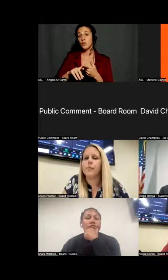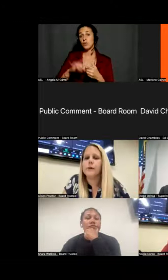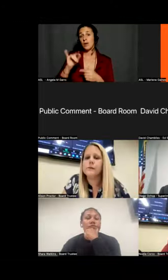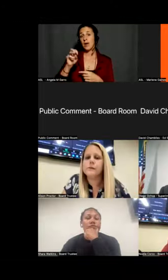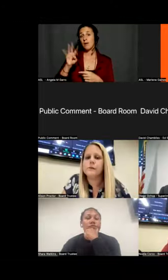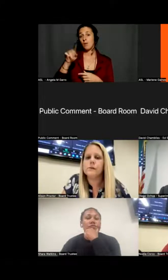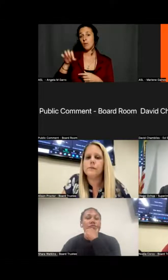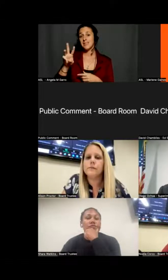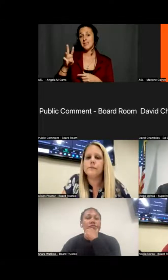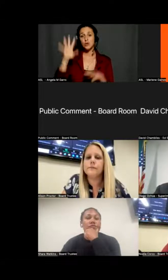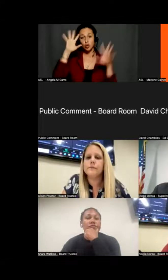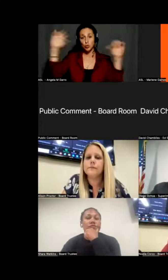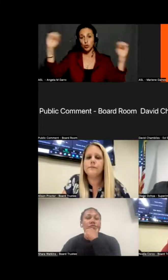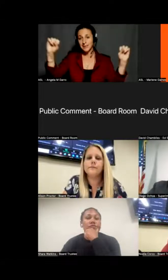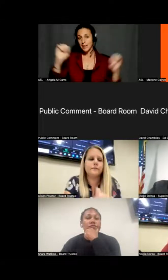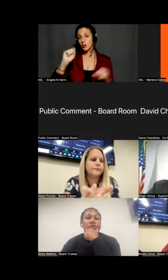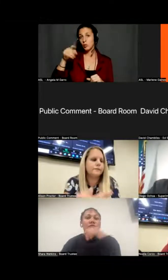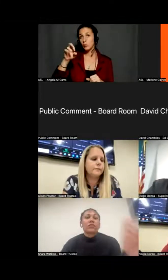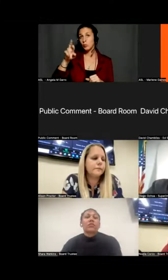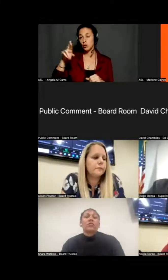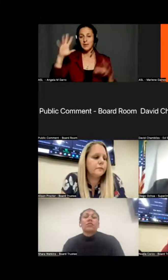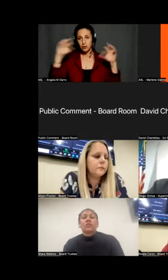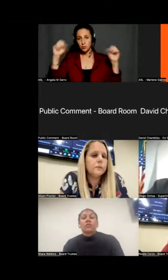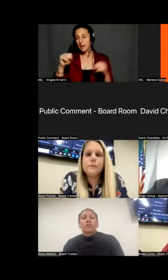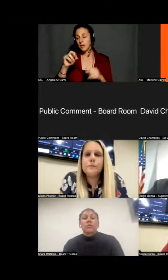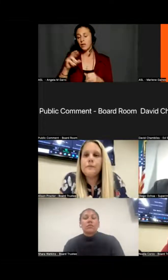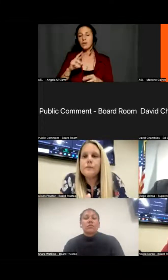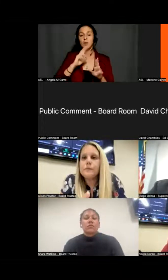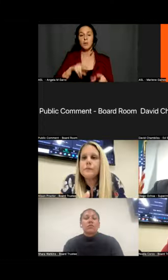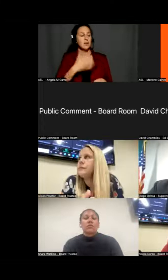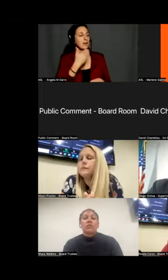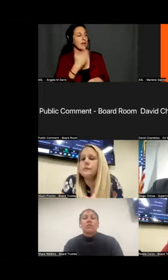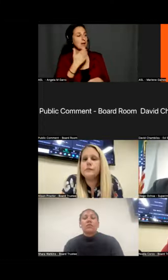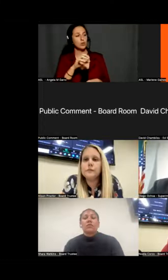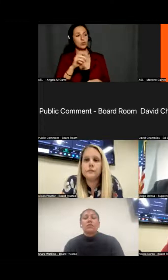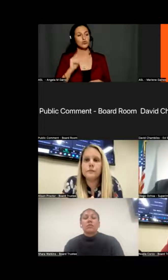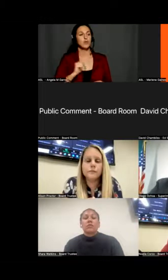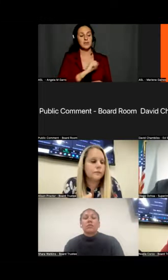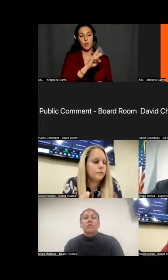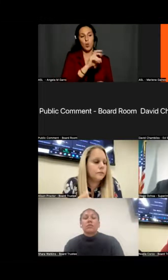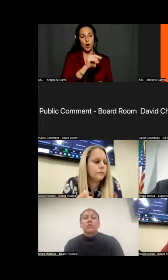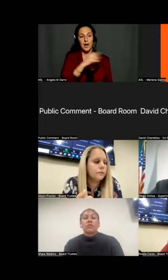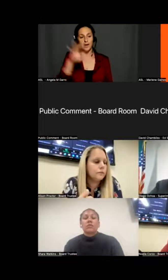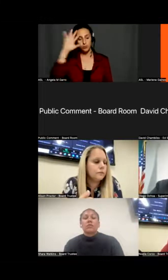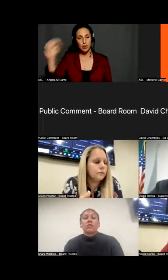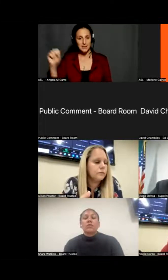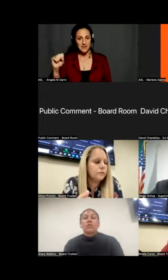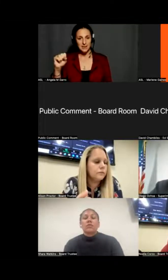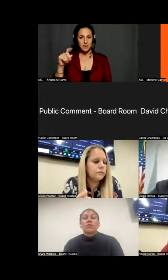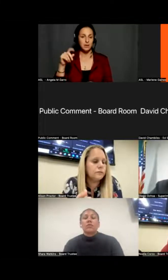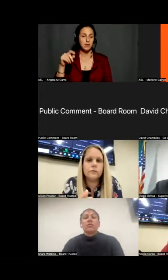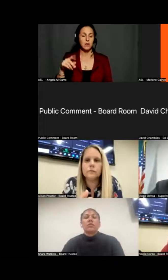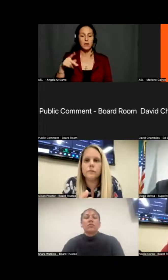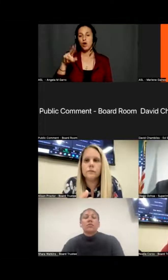Superintendent Report. Thank you for that, Trustee Warren, and thank you, President Proctor. A couple